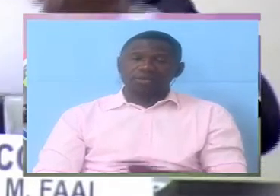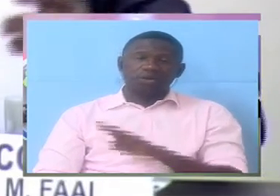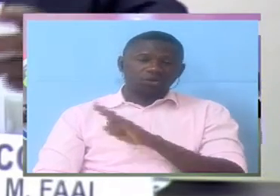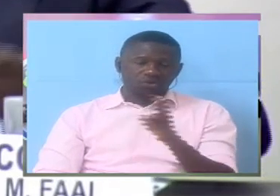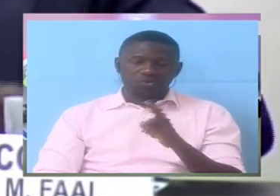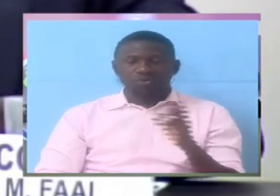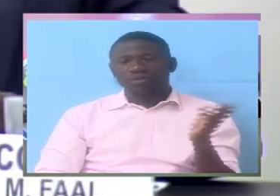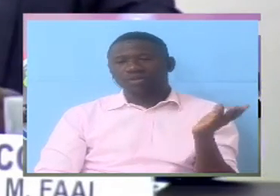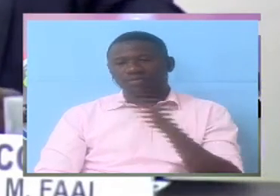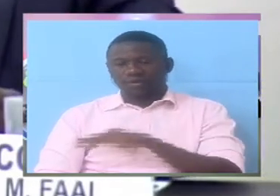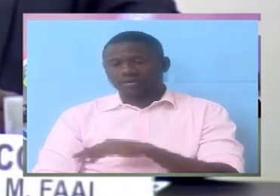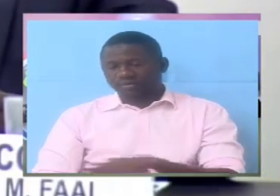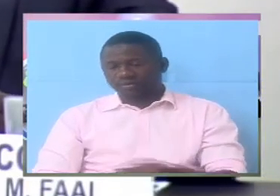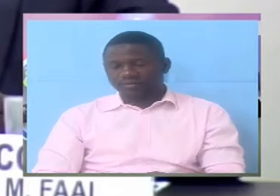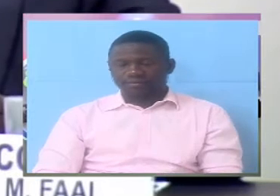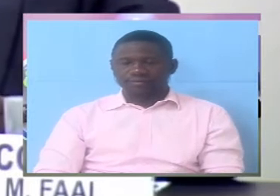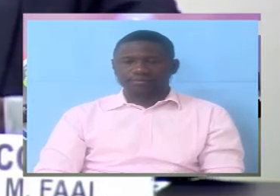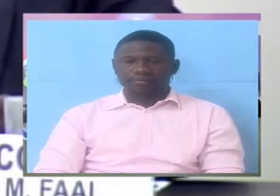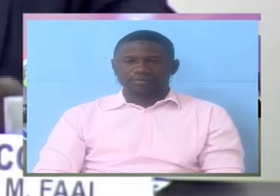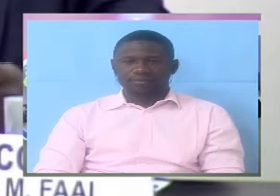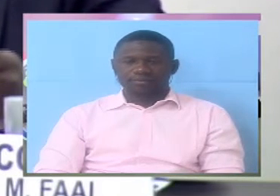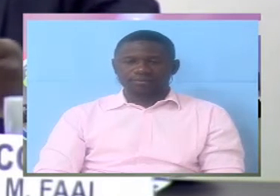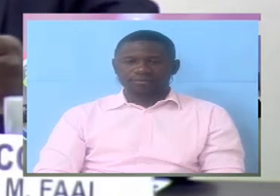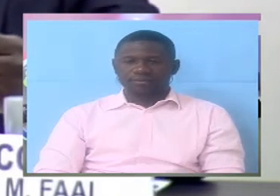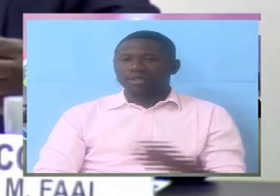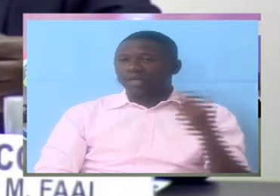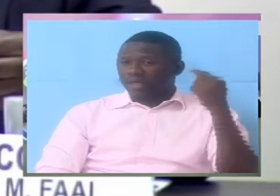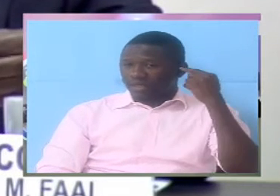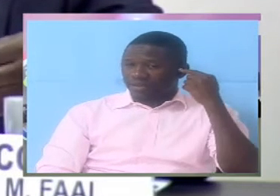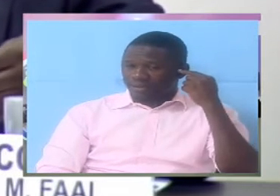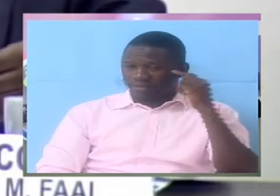Listen. Lamoy.